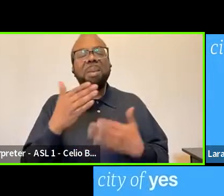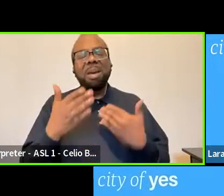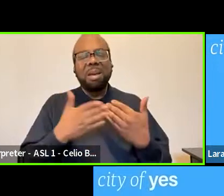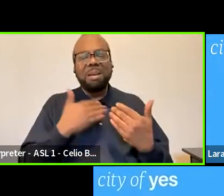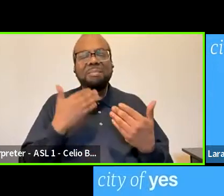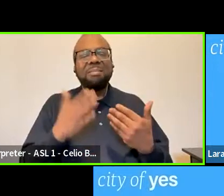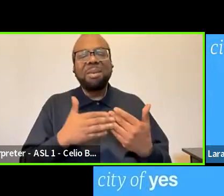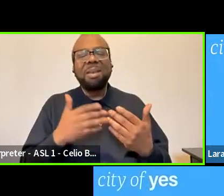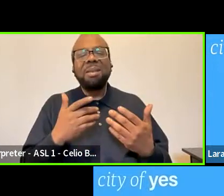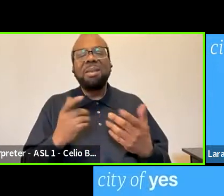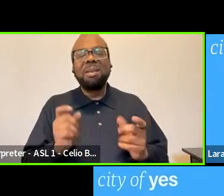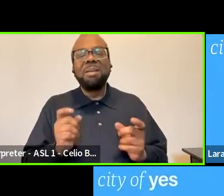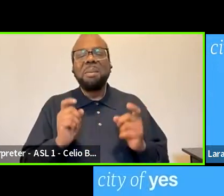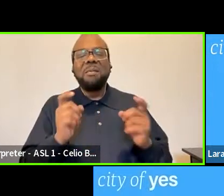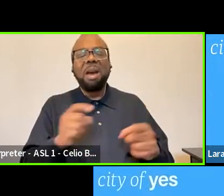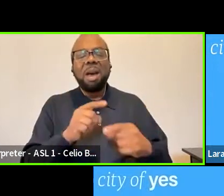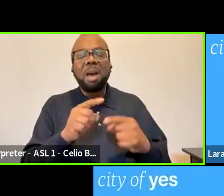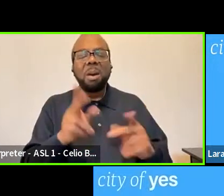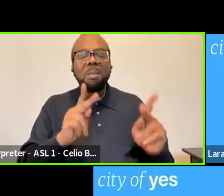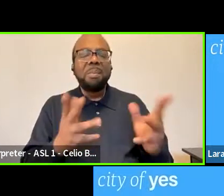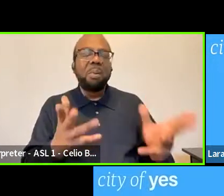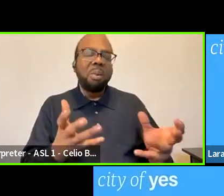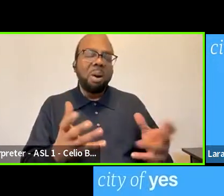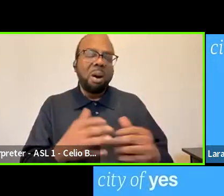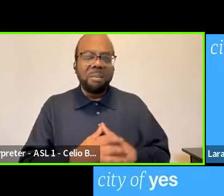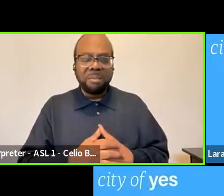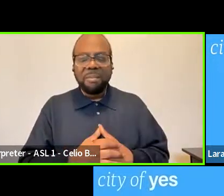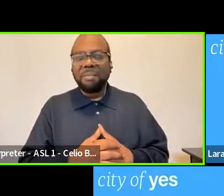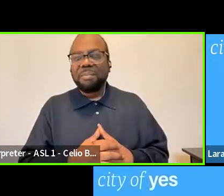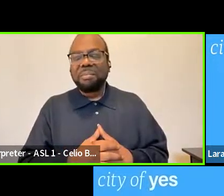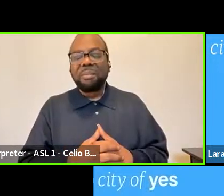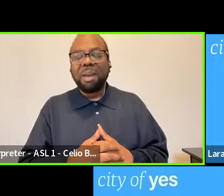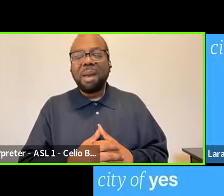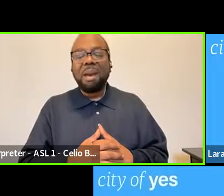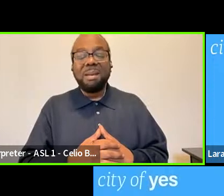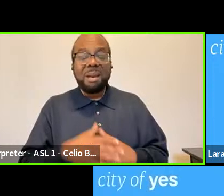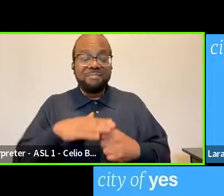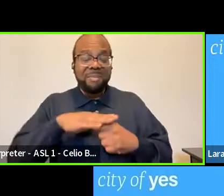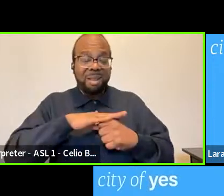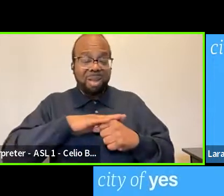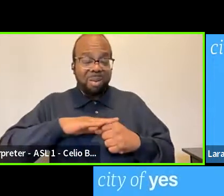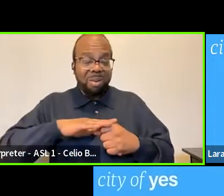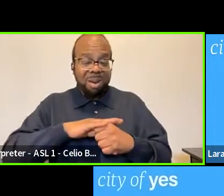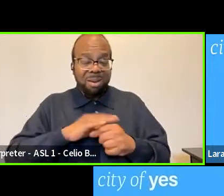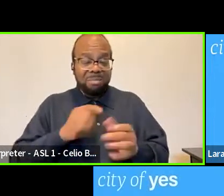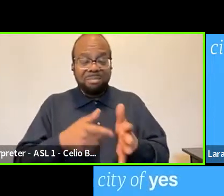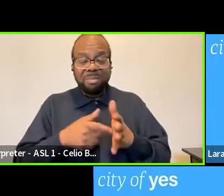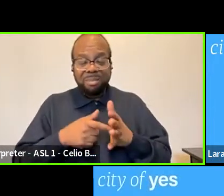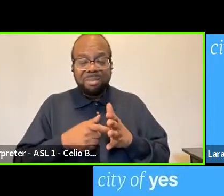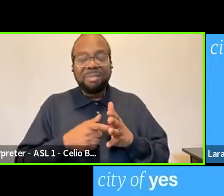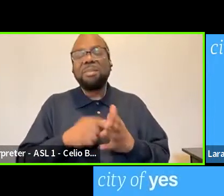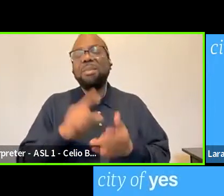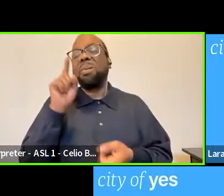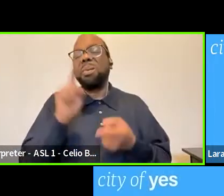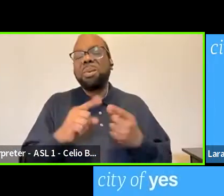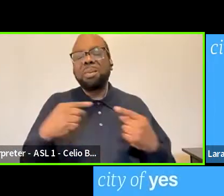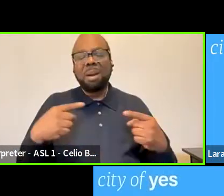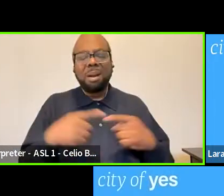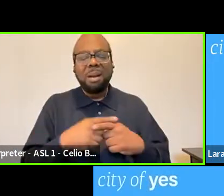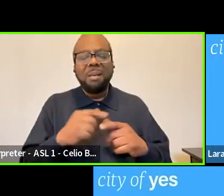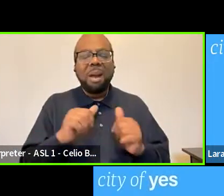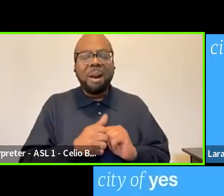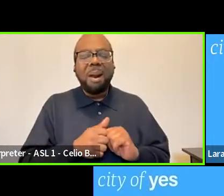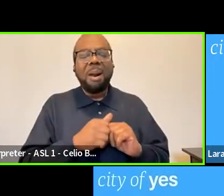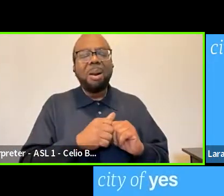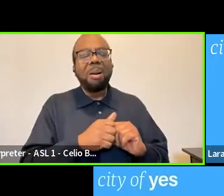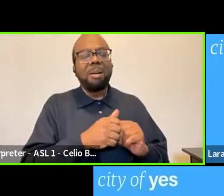provide when people want to provide it, um, in terms of location, uh, requirements in terms of reducing conflicts between parking